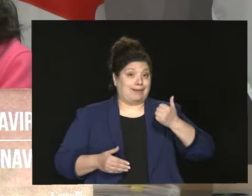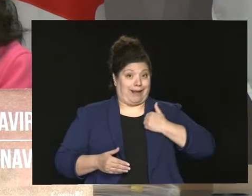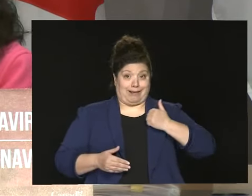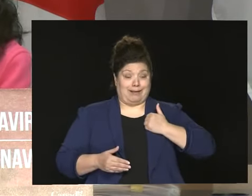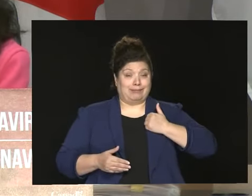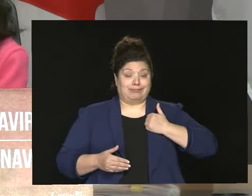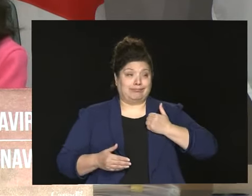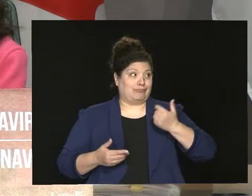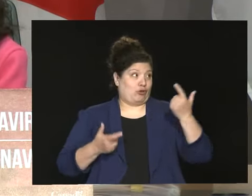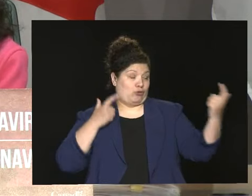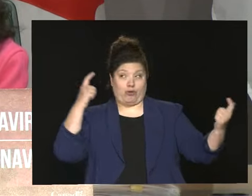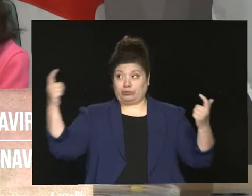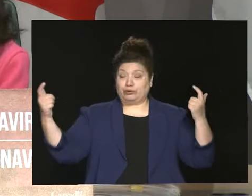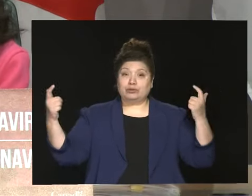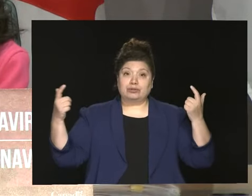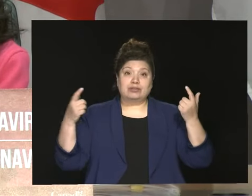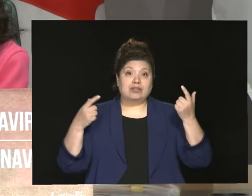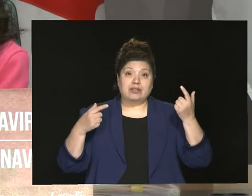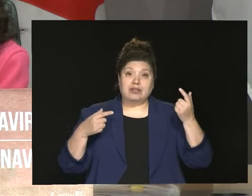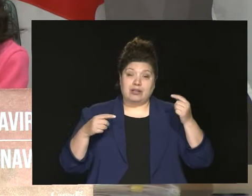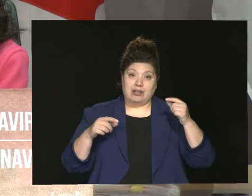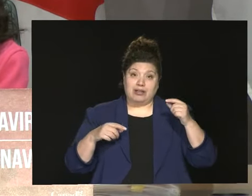up certain areas of